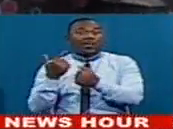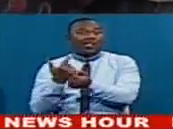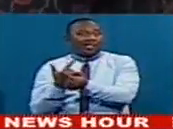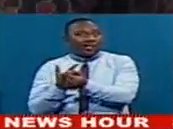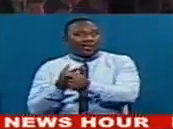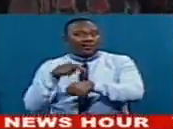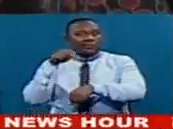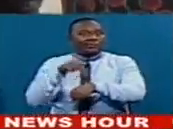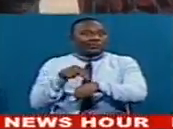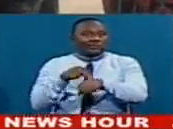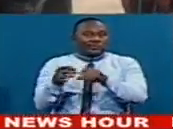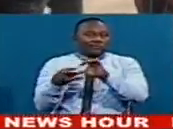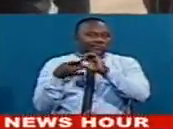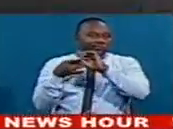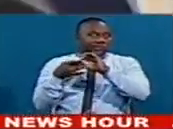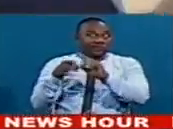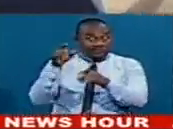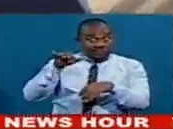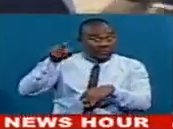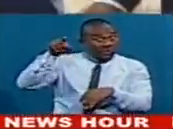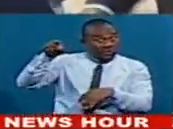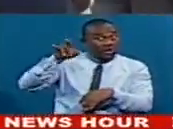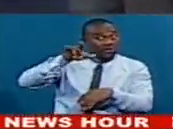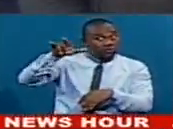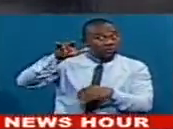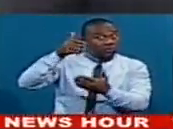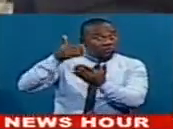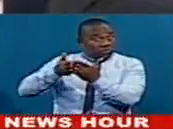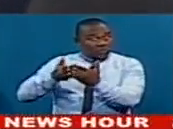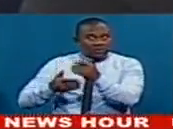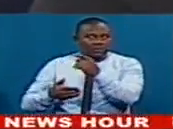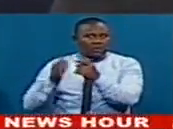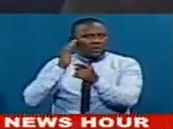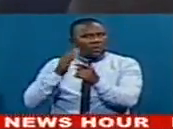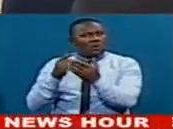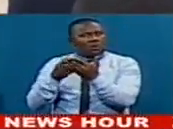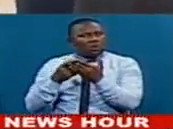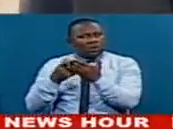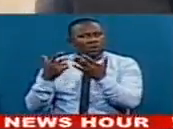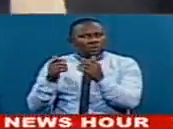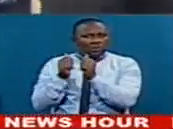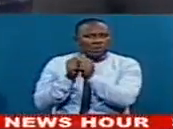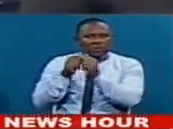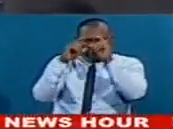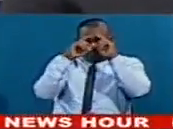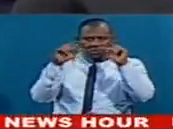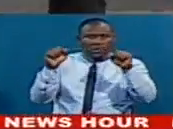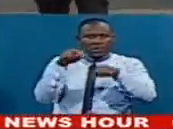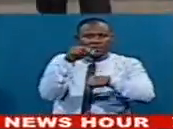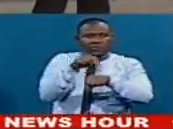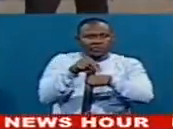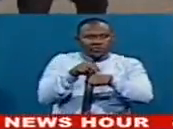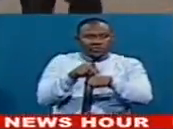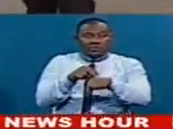and Niger. While in Niger, President Akufo-Addo will hold talks with his Nigerian counterpart, Mahamadou